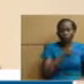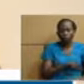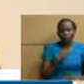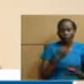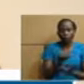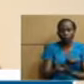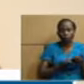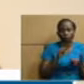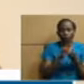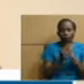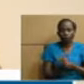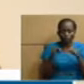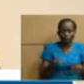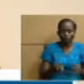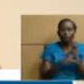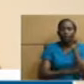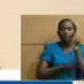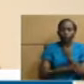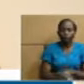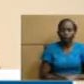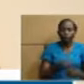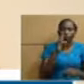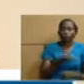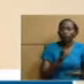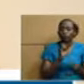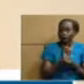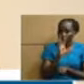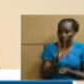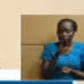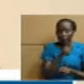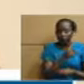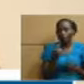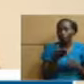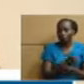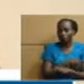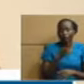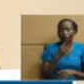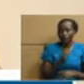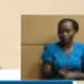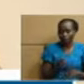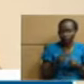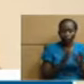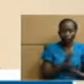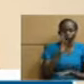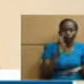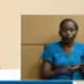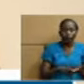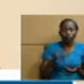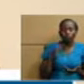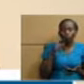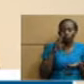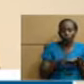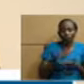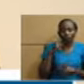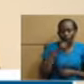transformation in the country. In 2015, as she rightly mentioned, the government of Uganda passed the National Social